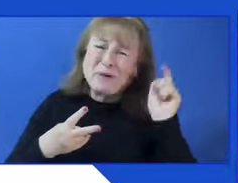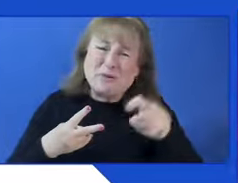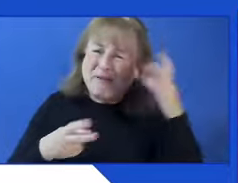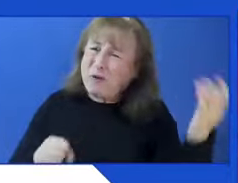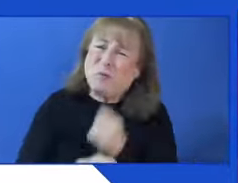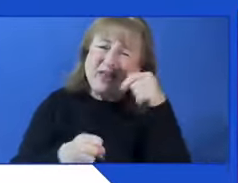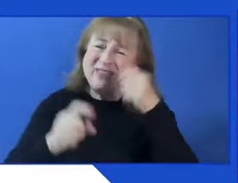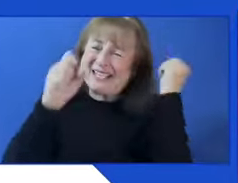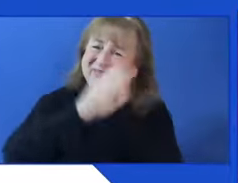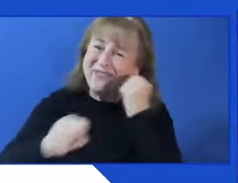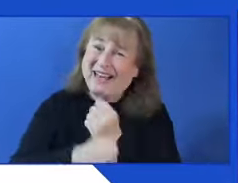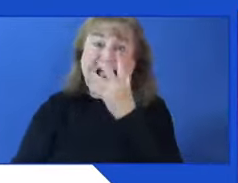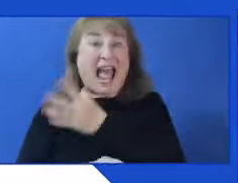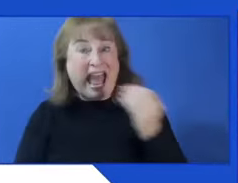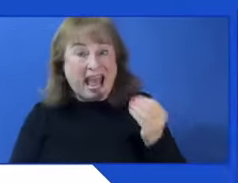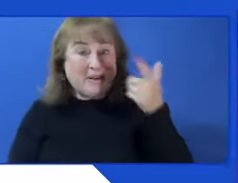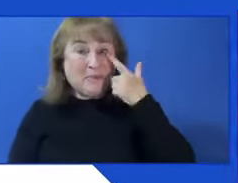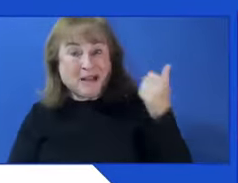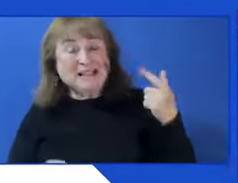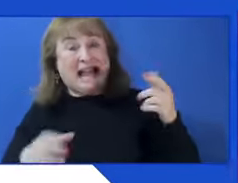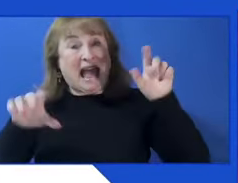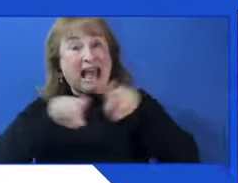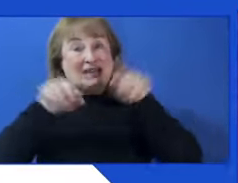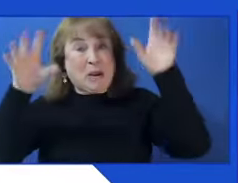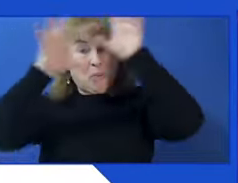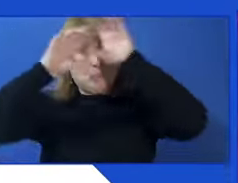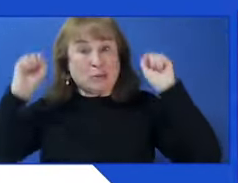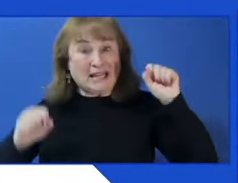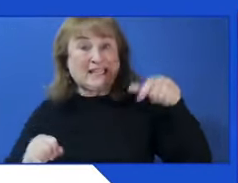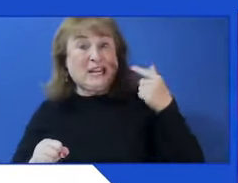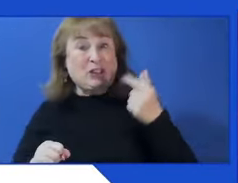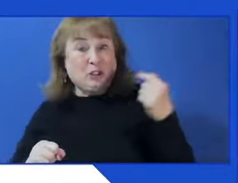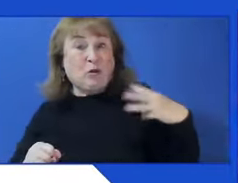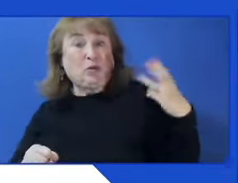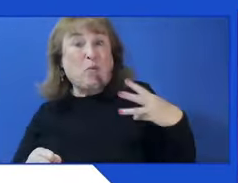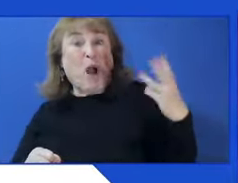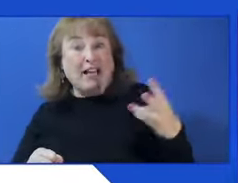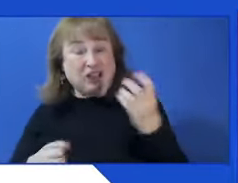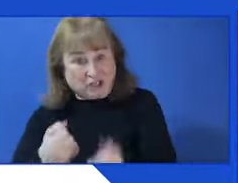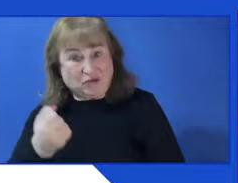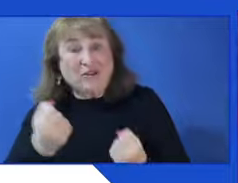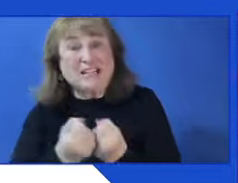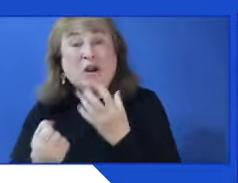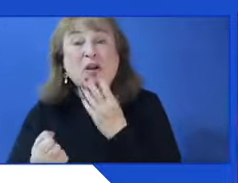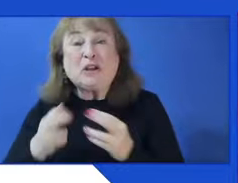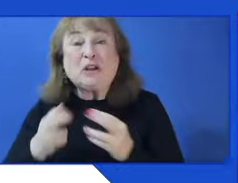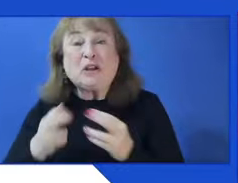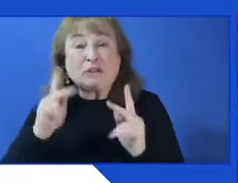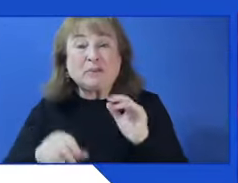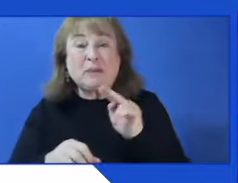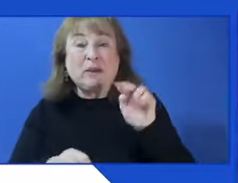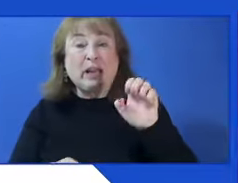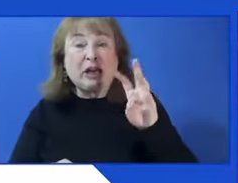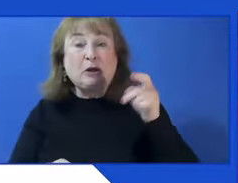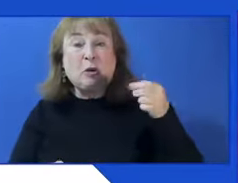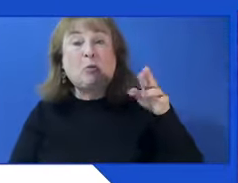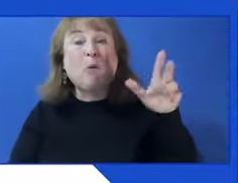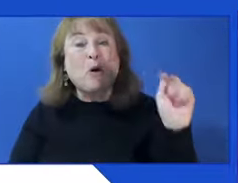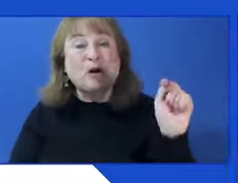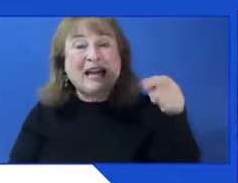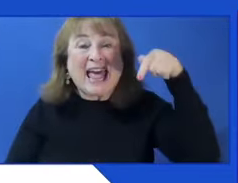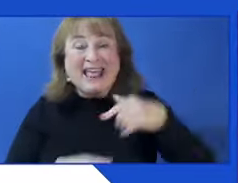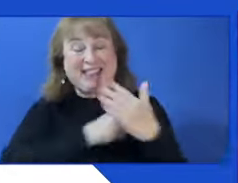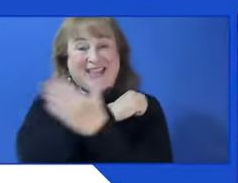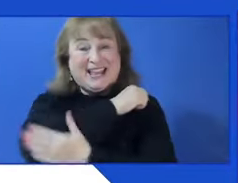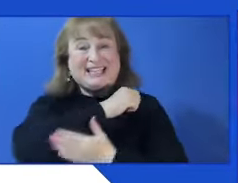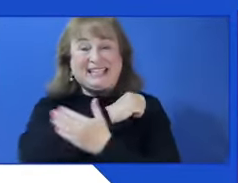And because, as President Washington reassured the Jews of Newport, this nation